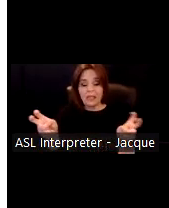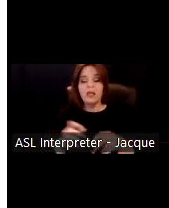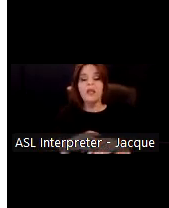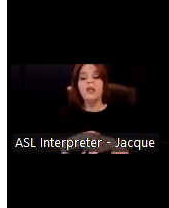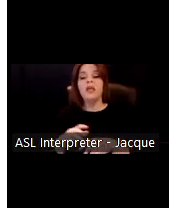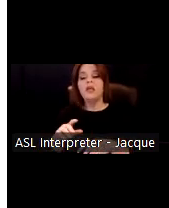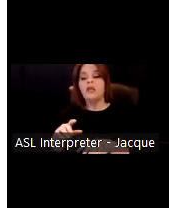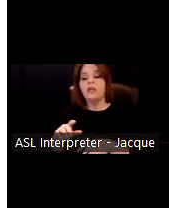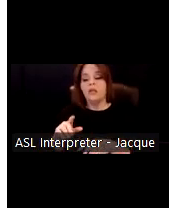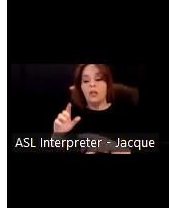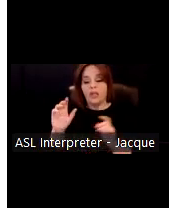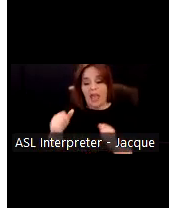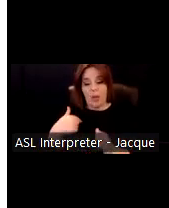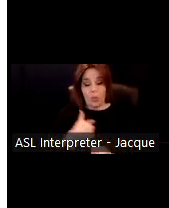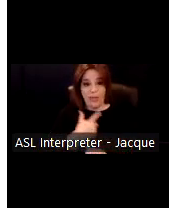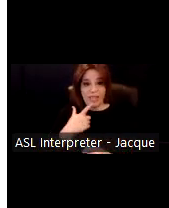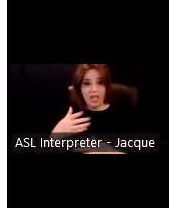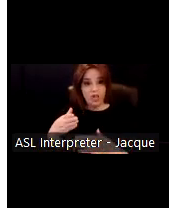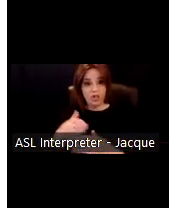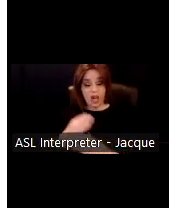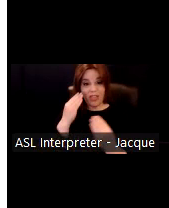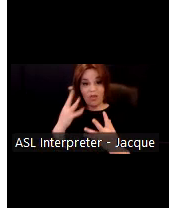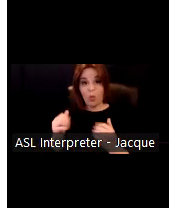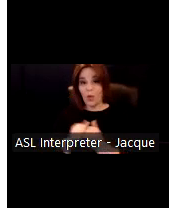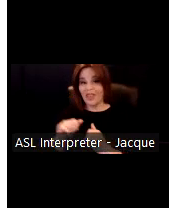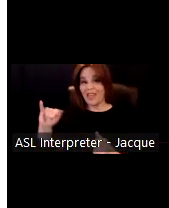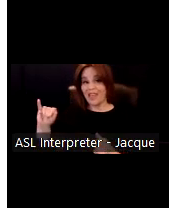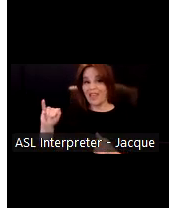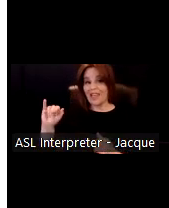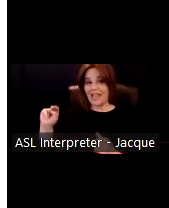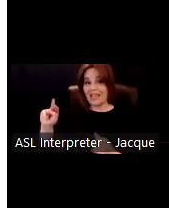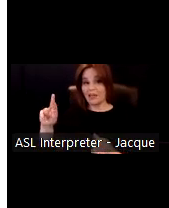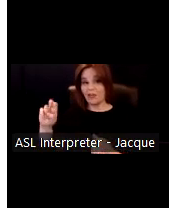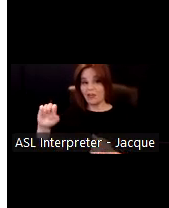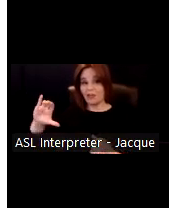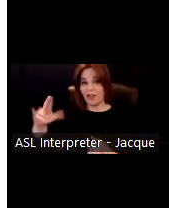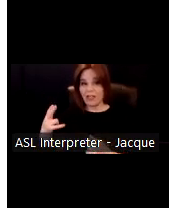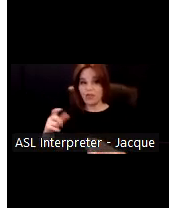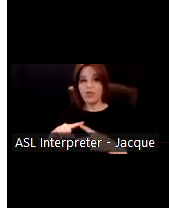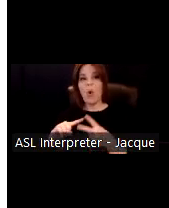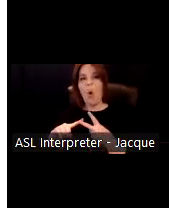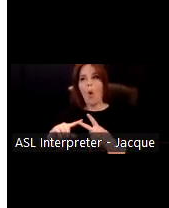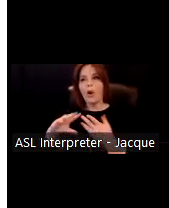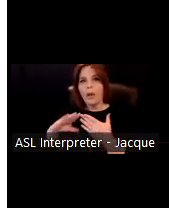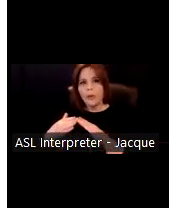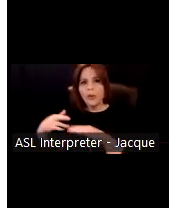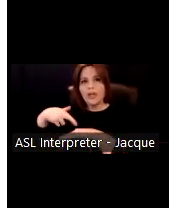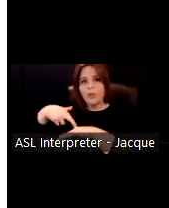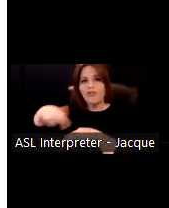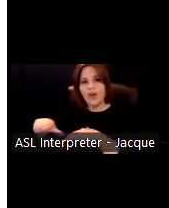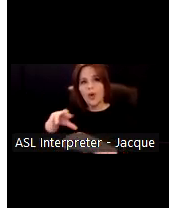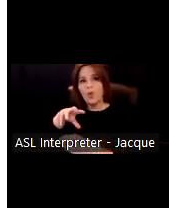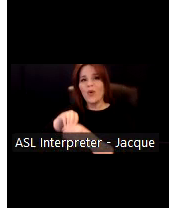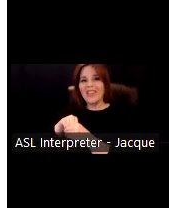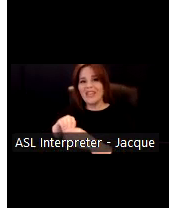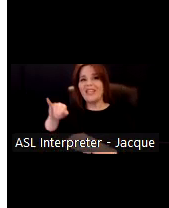the information with Within Reach, or it's like a community referral to Within Reach, but we'll work on